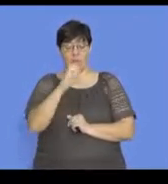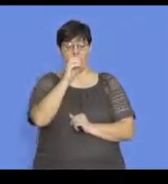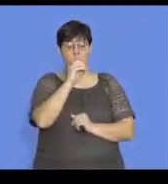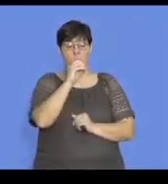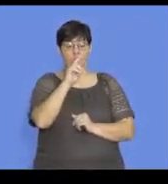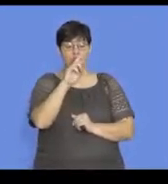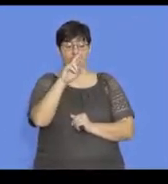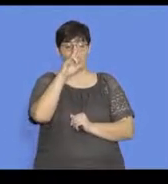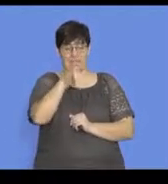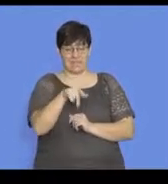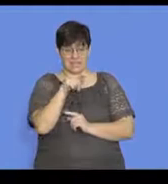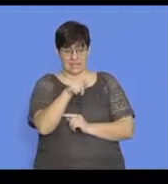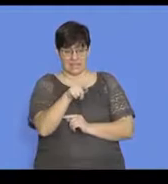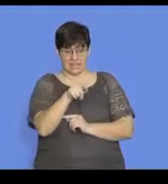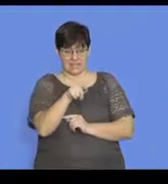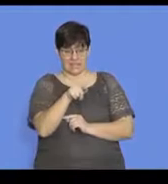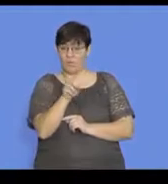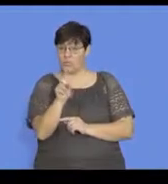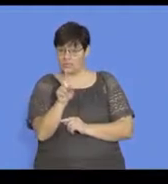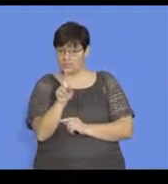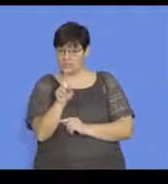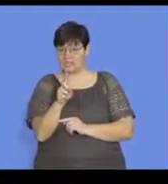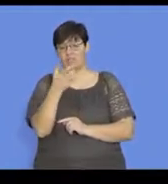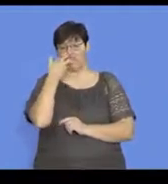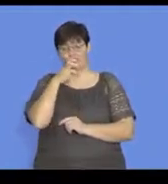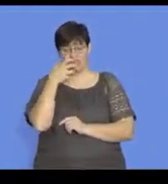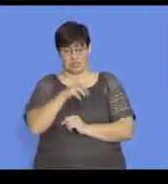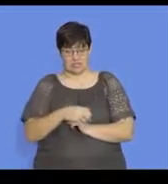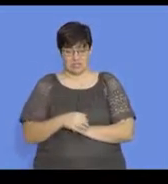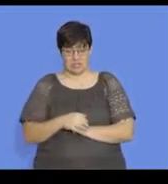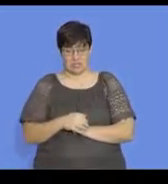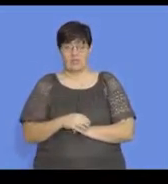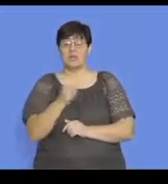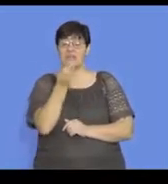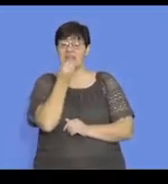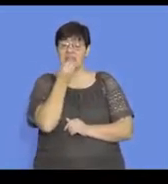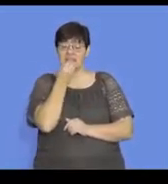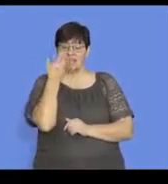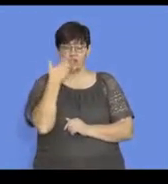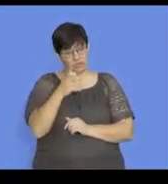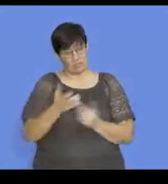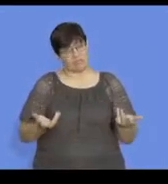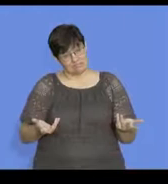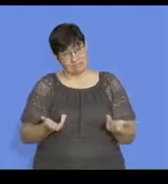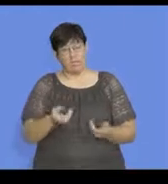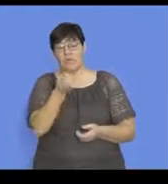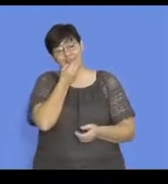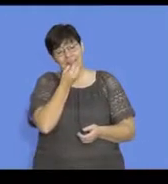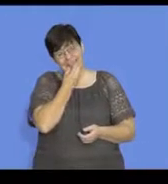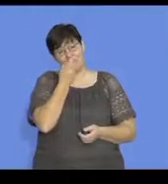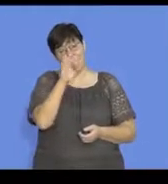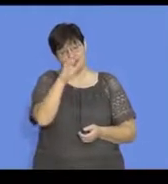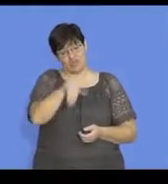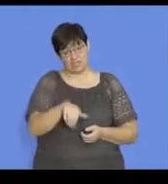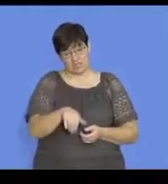people, is fruit. So when you are eating fruit, it's the ovary of the plant. It's